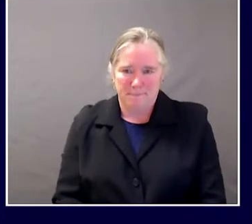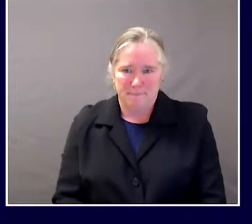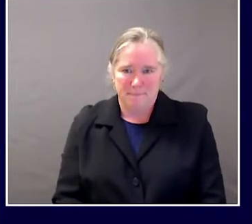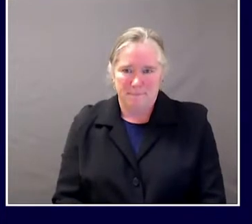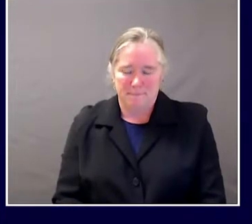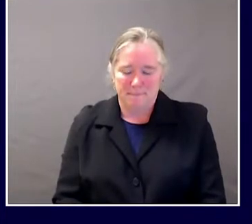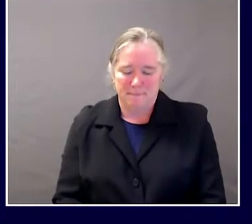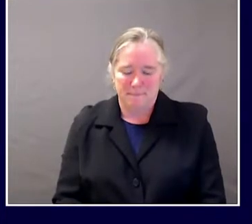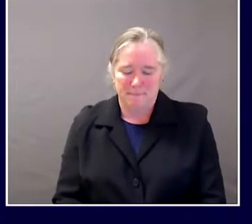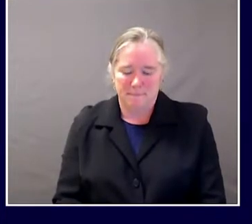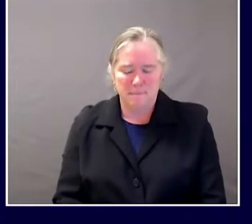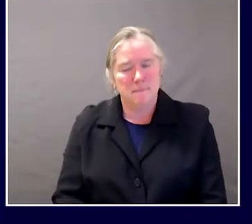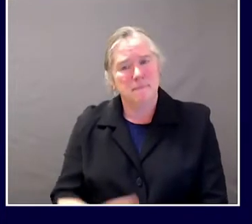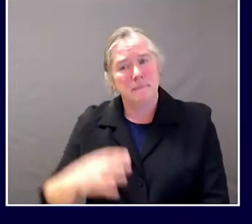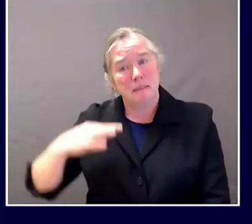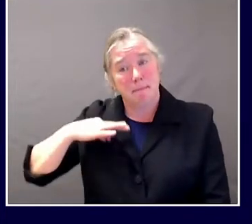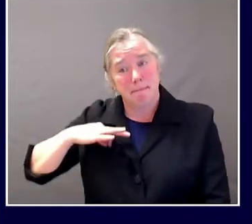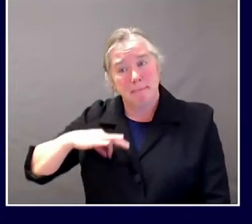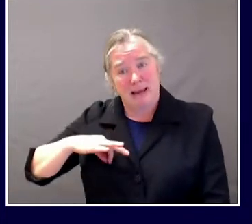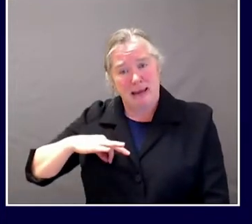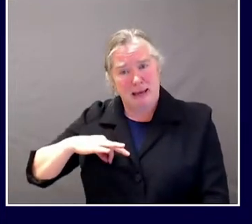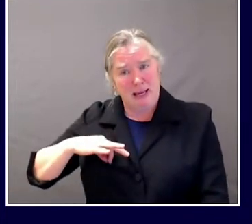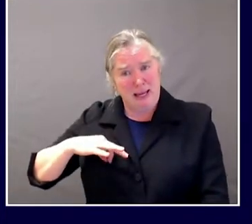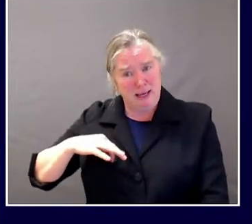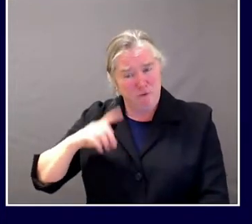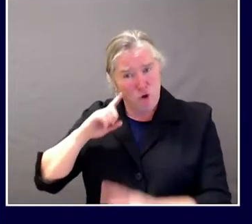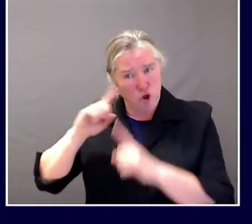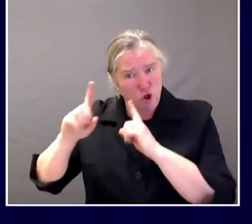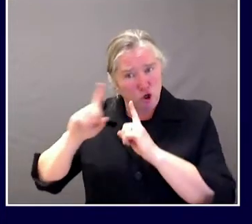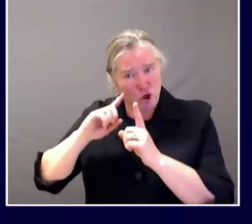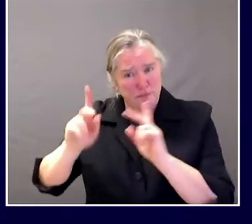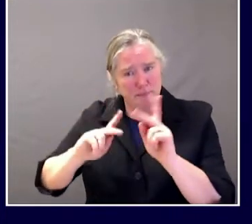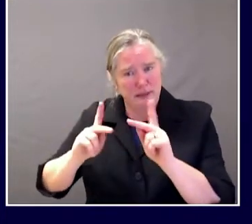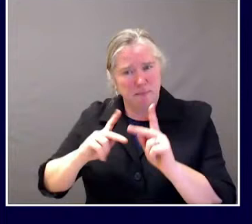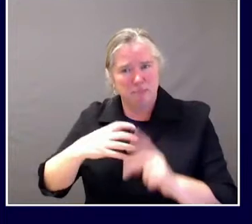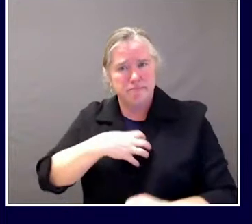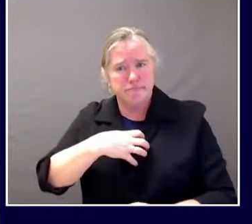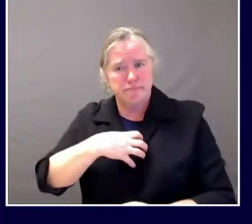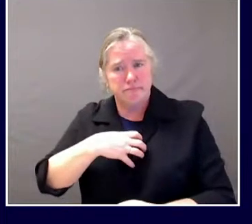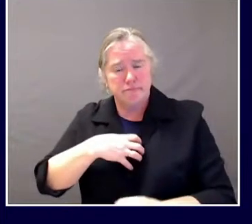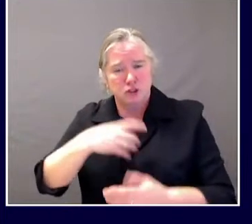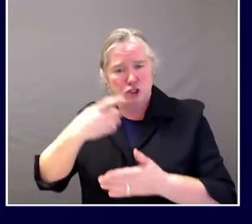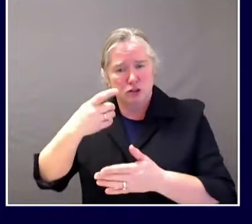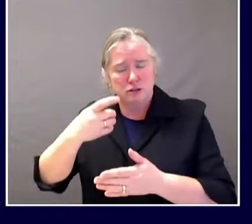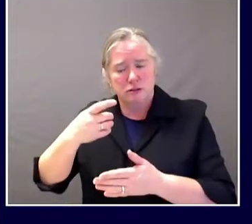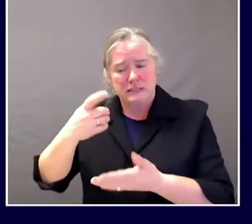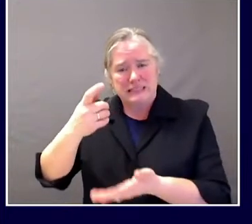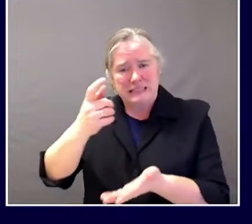where people are being charged for testing or treatment, including copays?